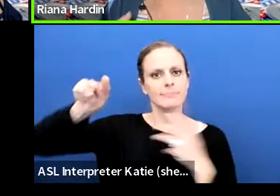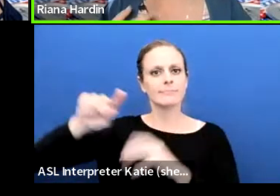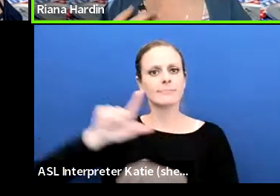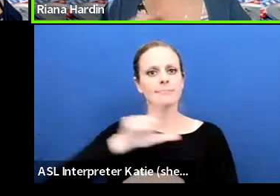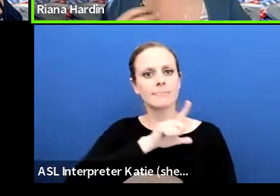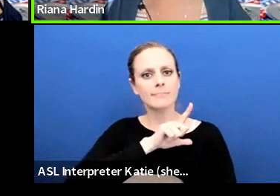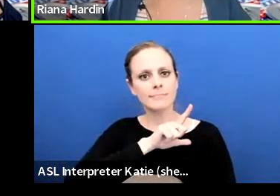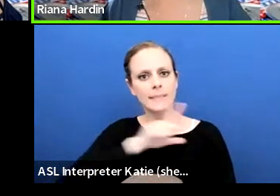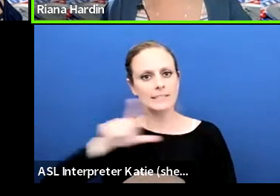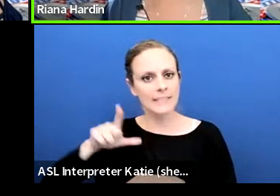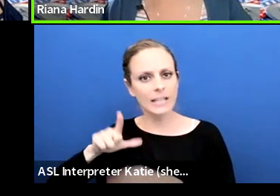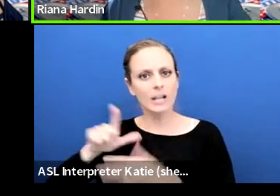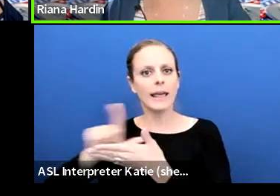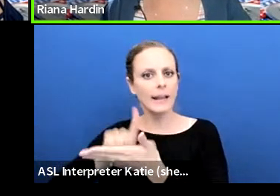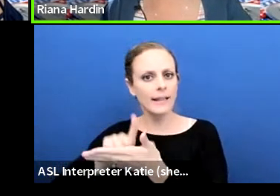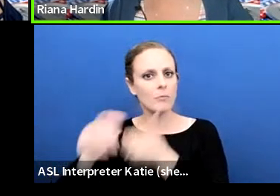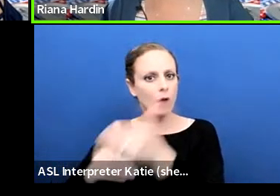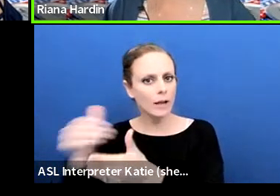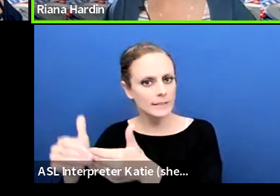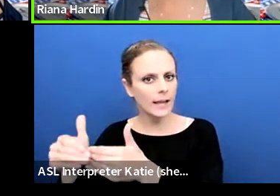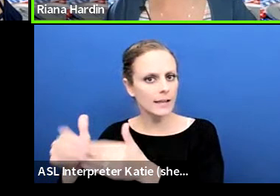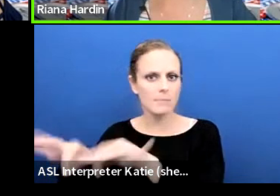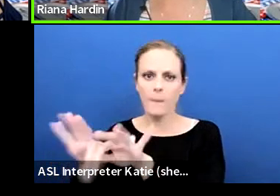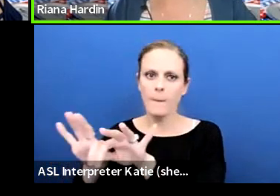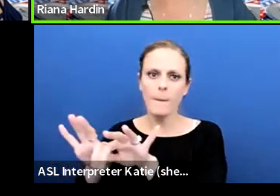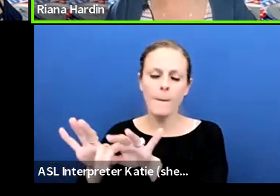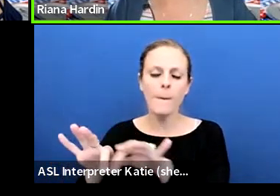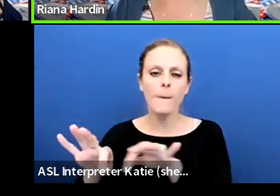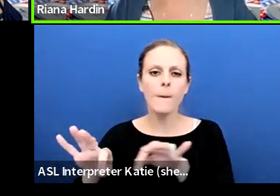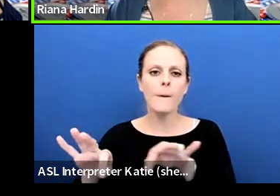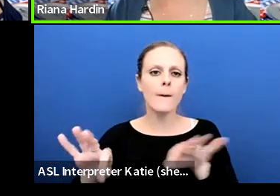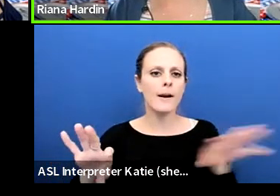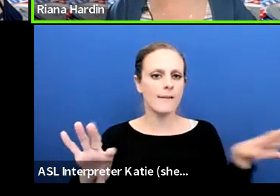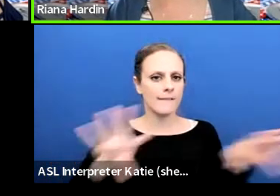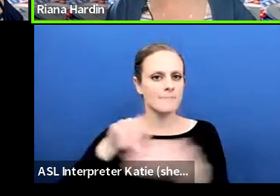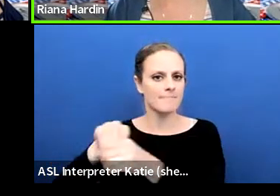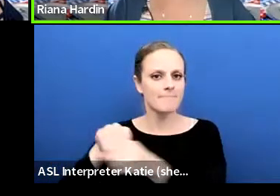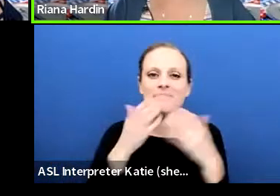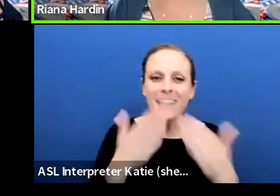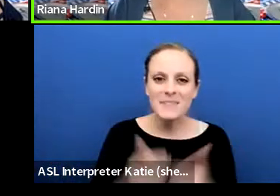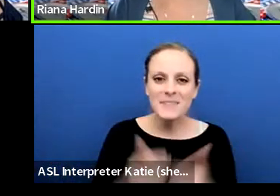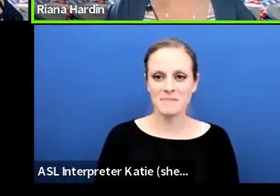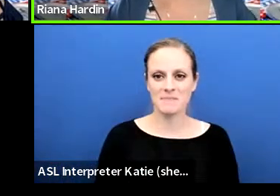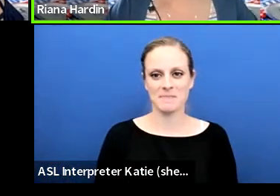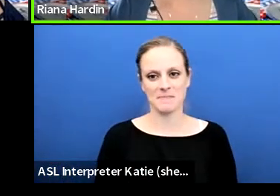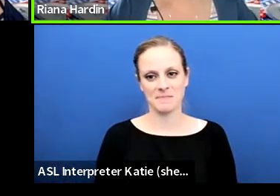legislature and the legislative process. So thank you.